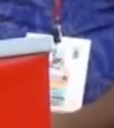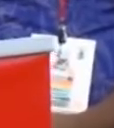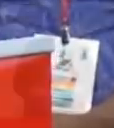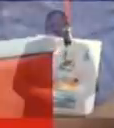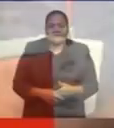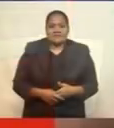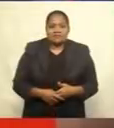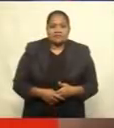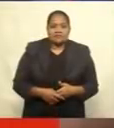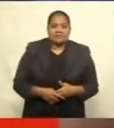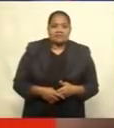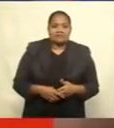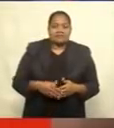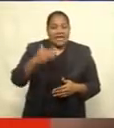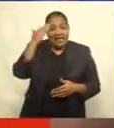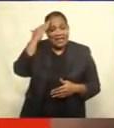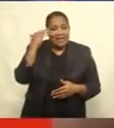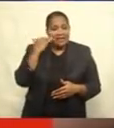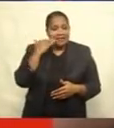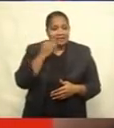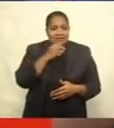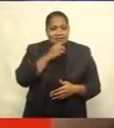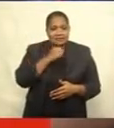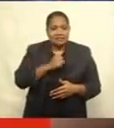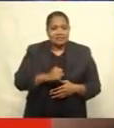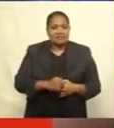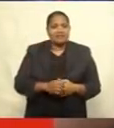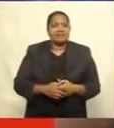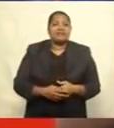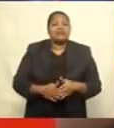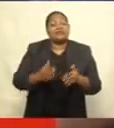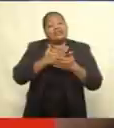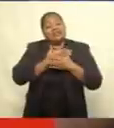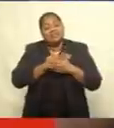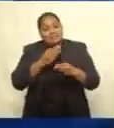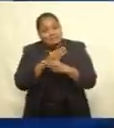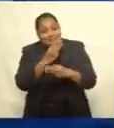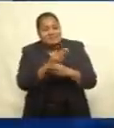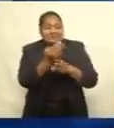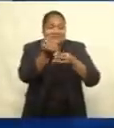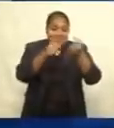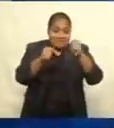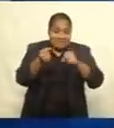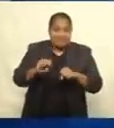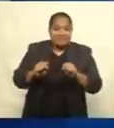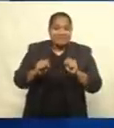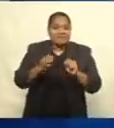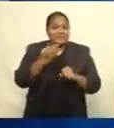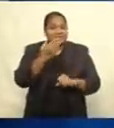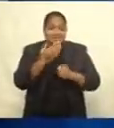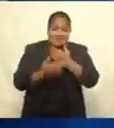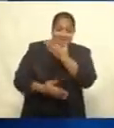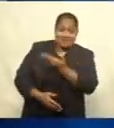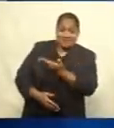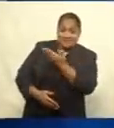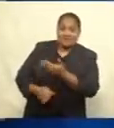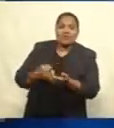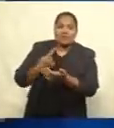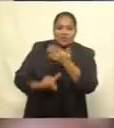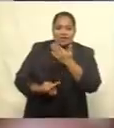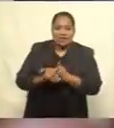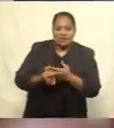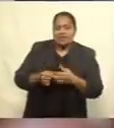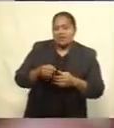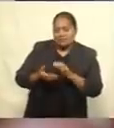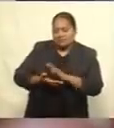Ladies and gentlemen, boys and girls. With a love for mathematics and the sciences, Mika Munreilangi ventured into marine studies, but